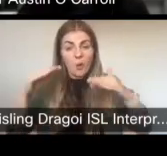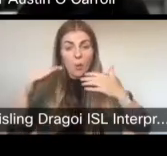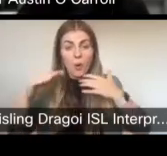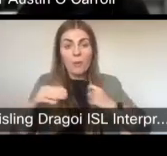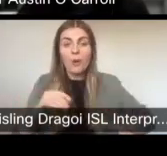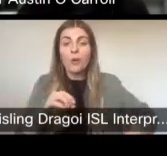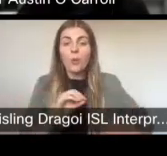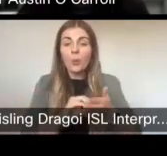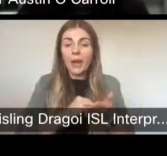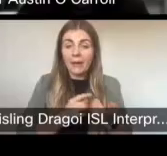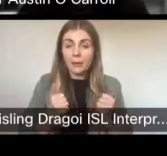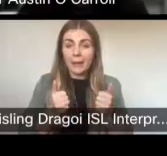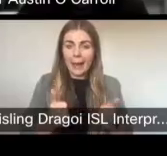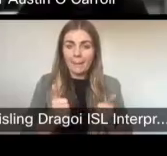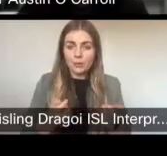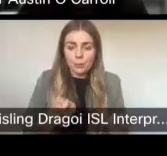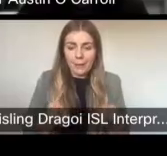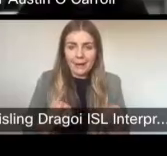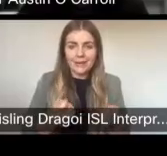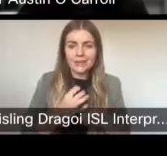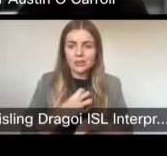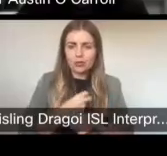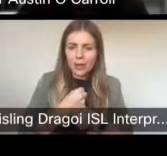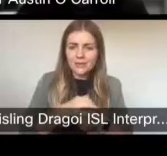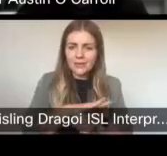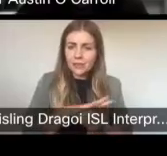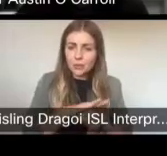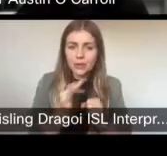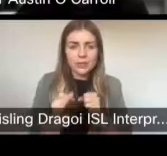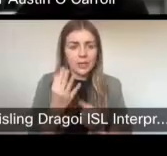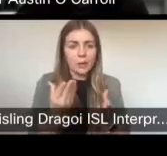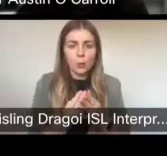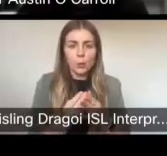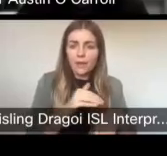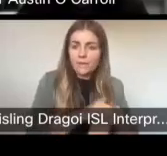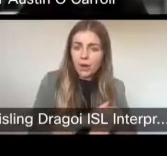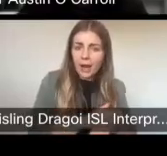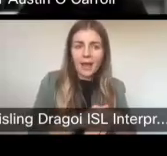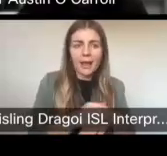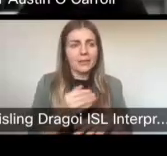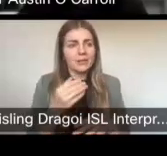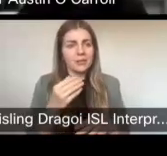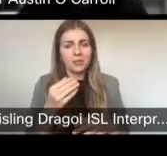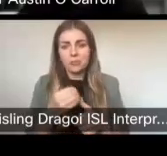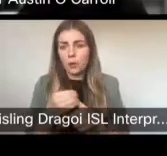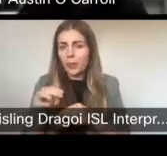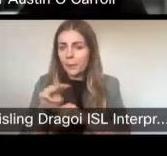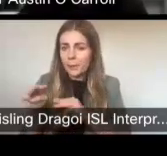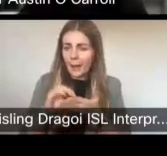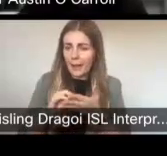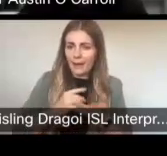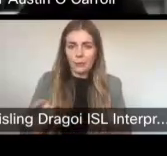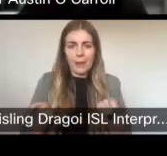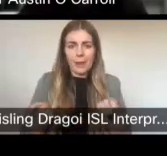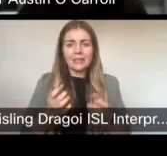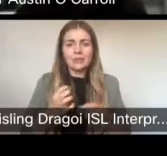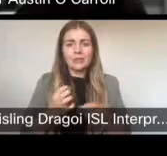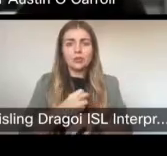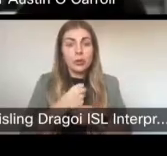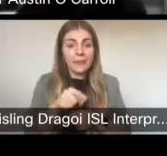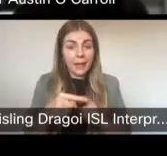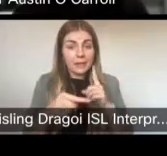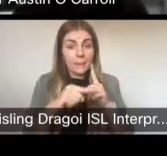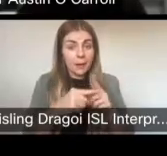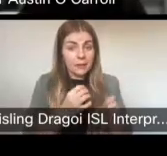stressful situations. When you're with your friends and there's issues going on, you have to learn how to manage them. That's positive stress. When you're working and you have to work